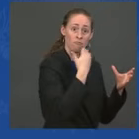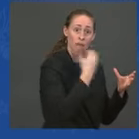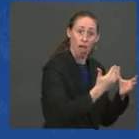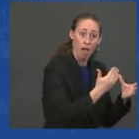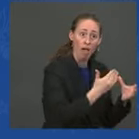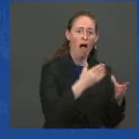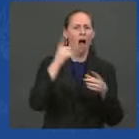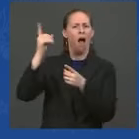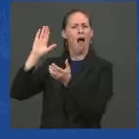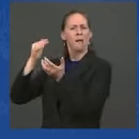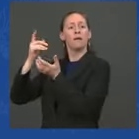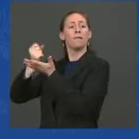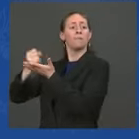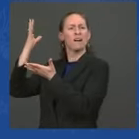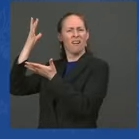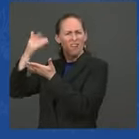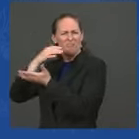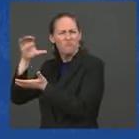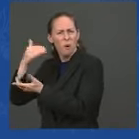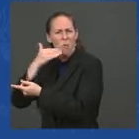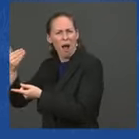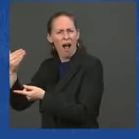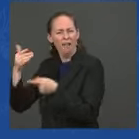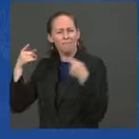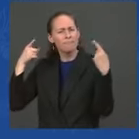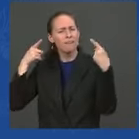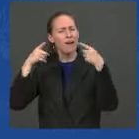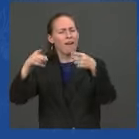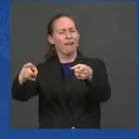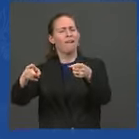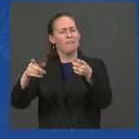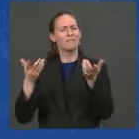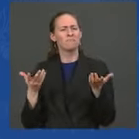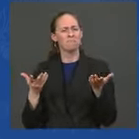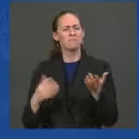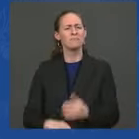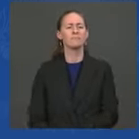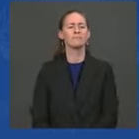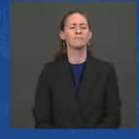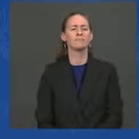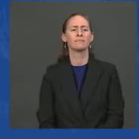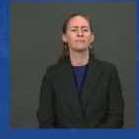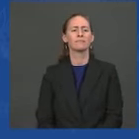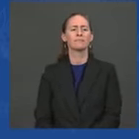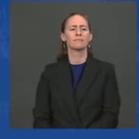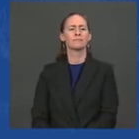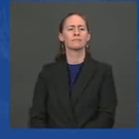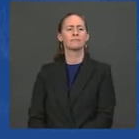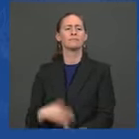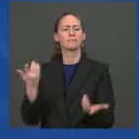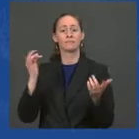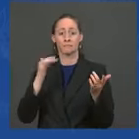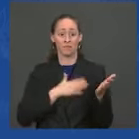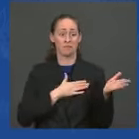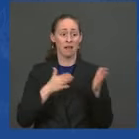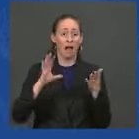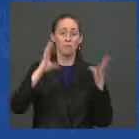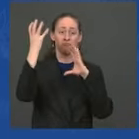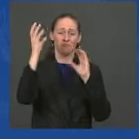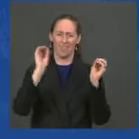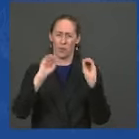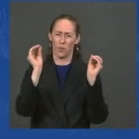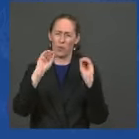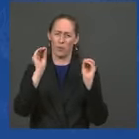me a time. One single time in American history. So we're not hurting anybody. We're just making sure everybody gets a